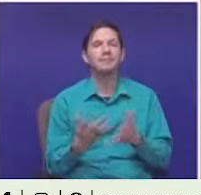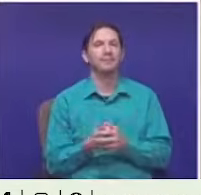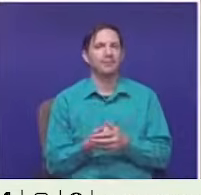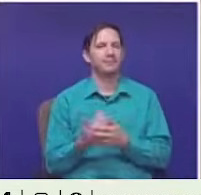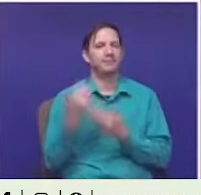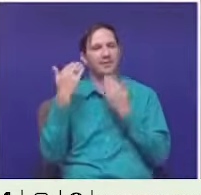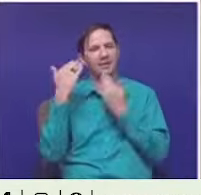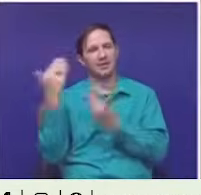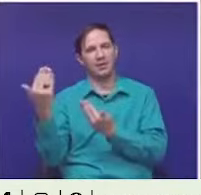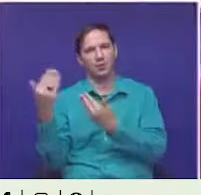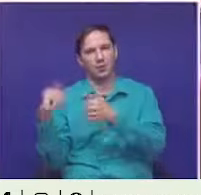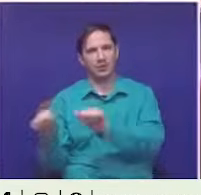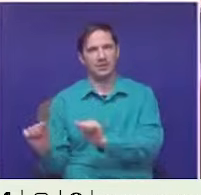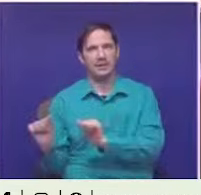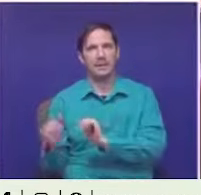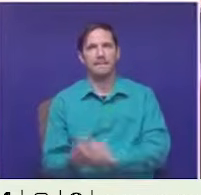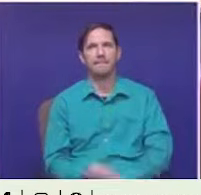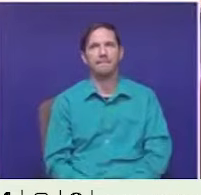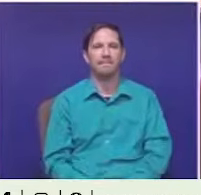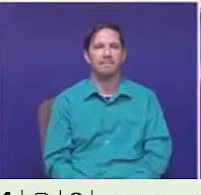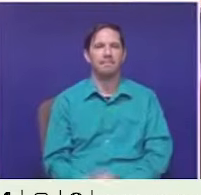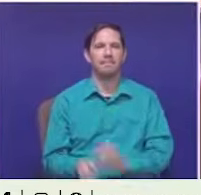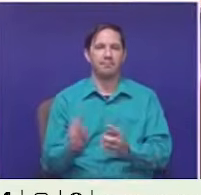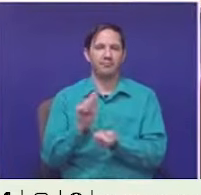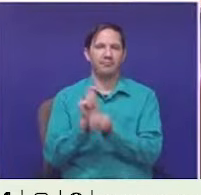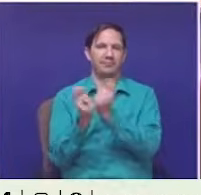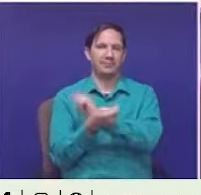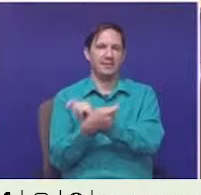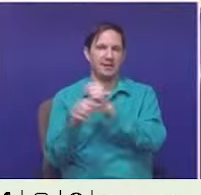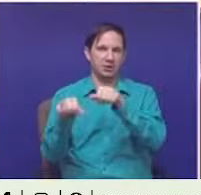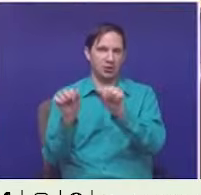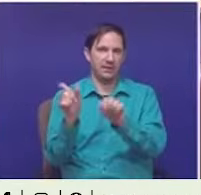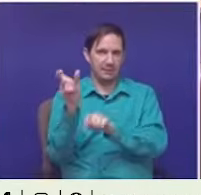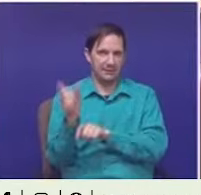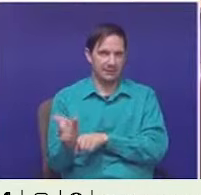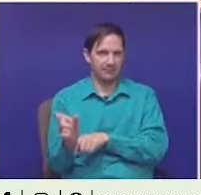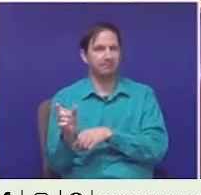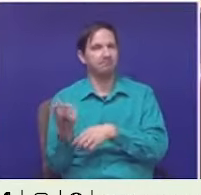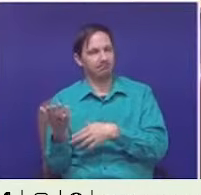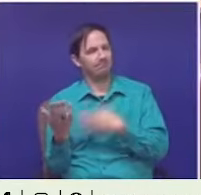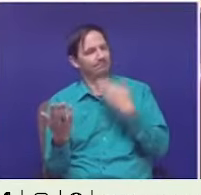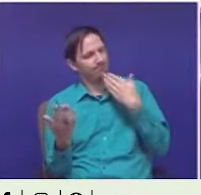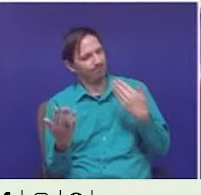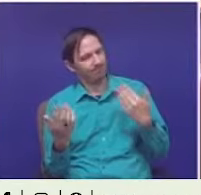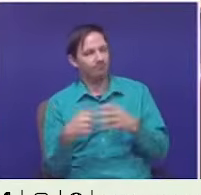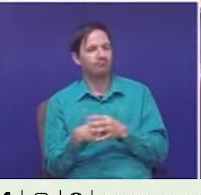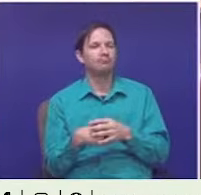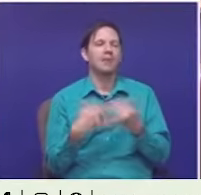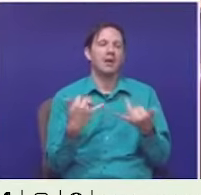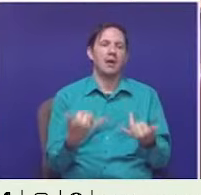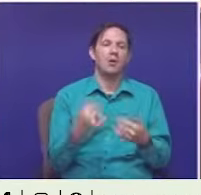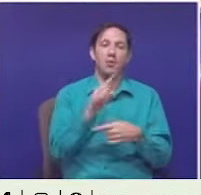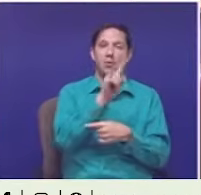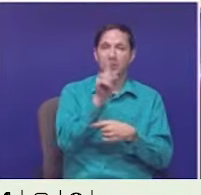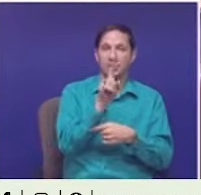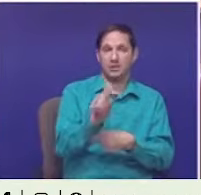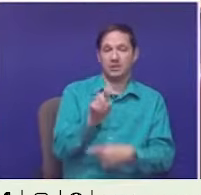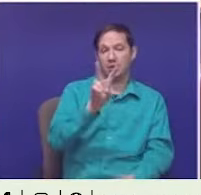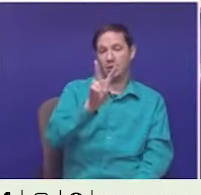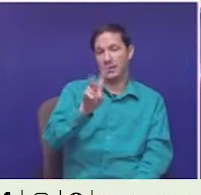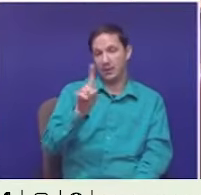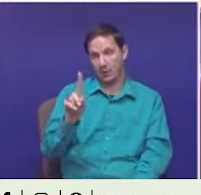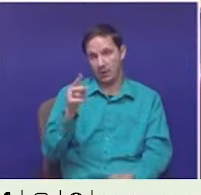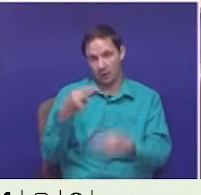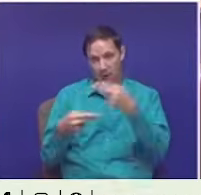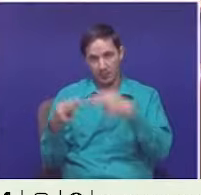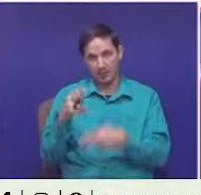Chair. Thank you, Honourable Minister, on your responses. Now we come to question number 21, asked by